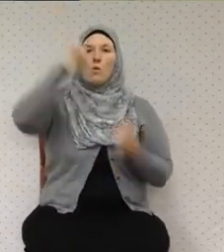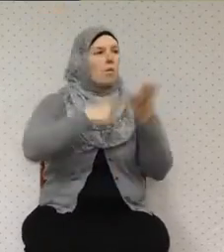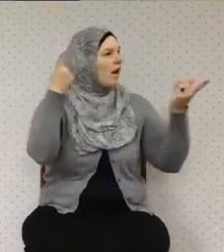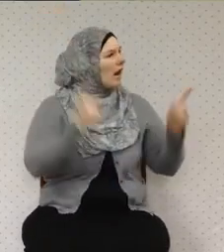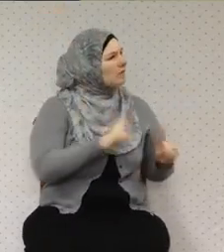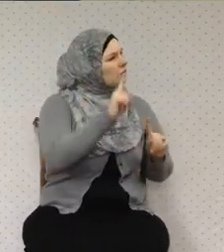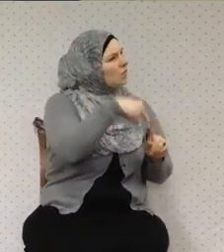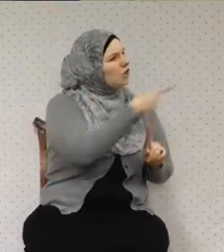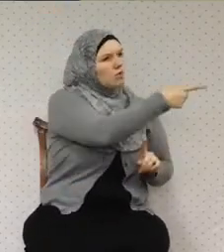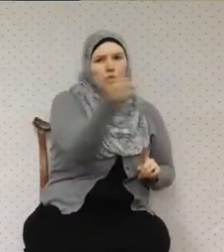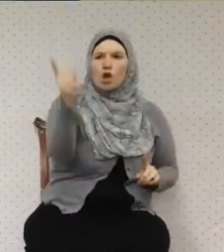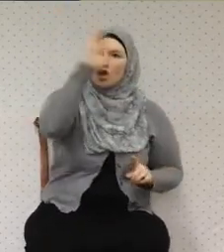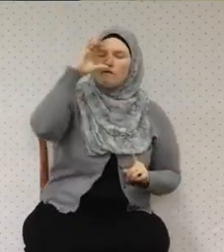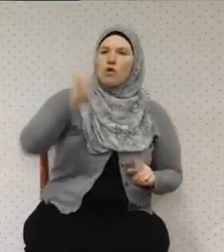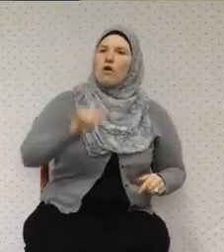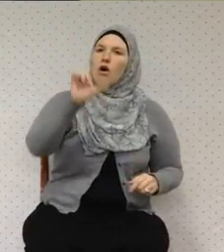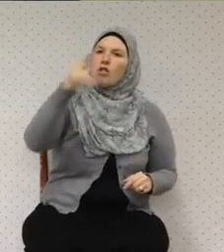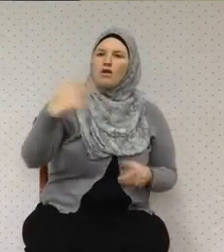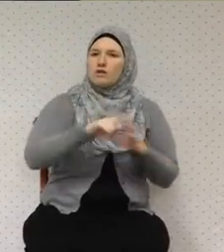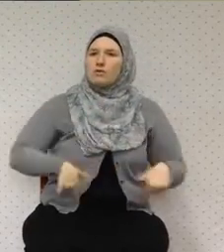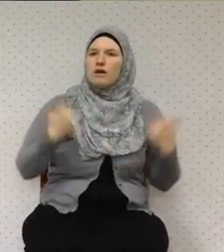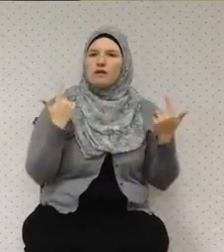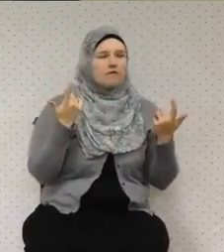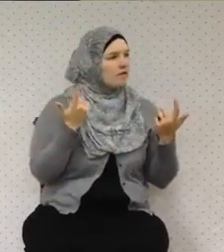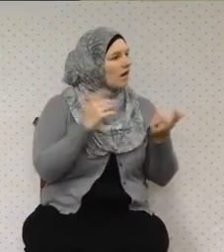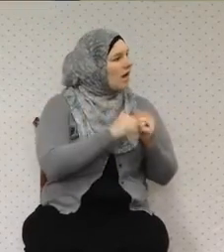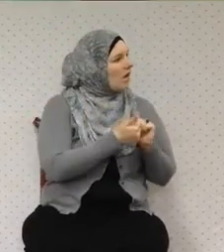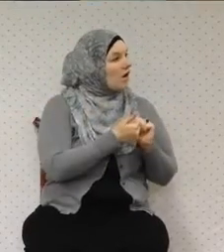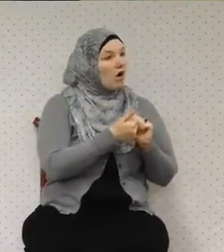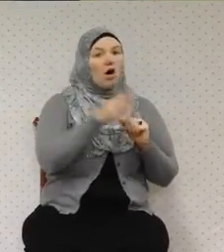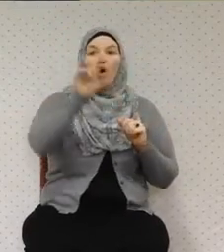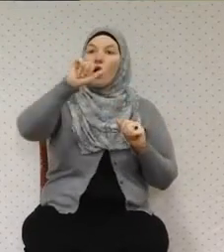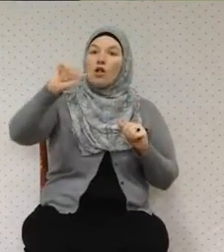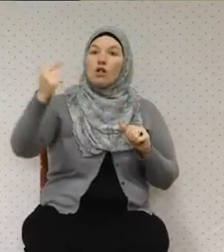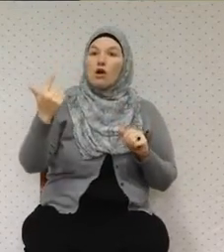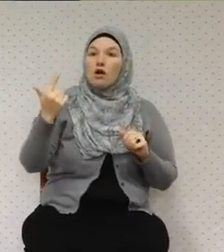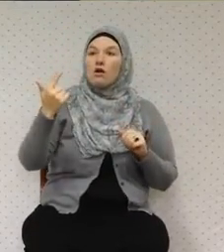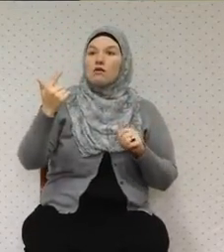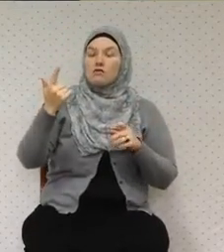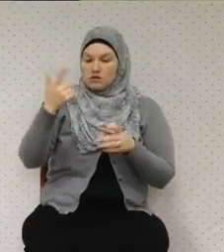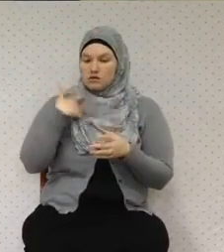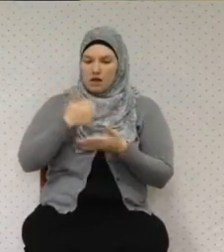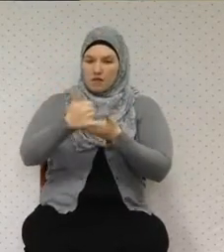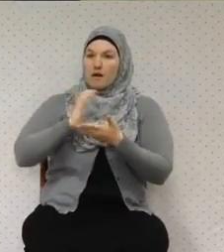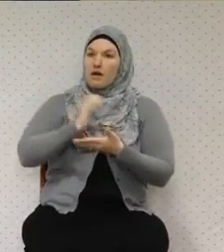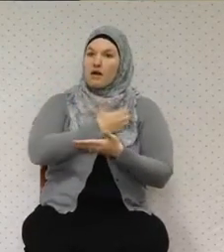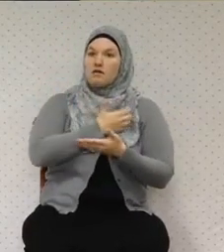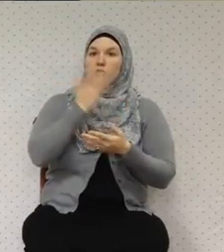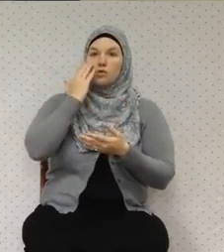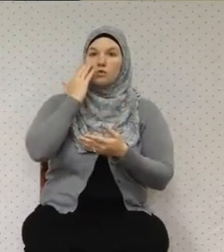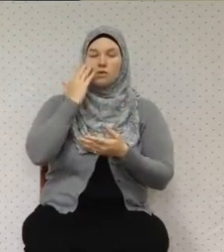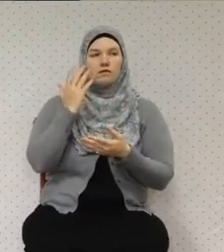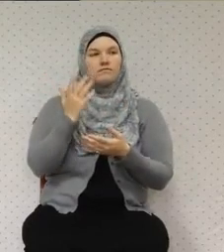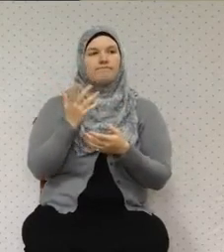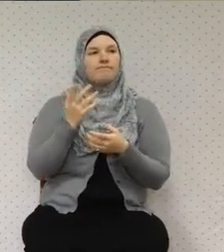we submit our face to Allah? Whatever rope that Allah is holding our face with, when